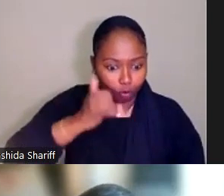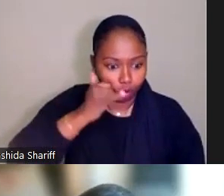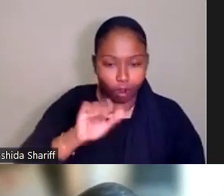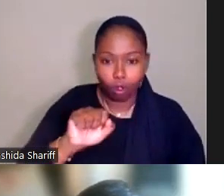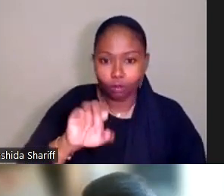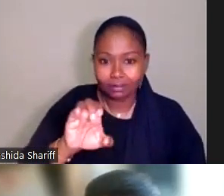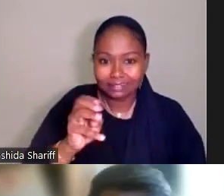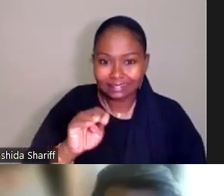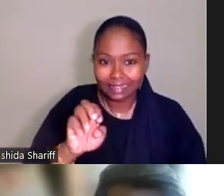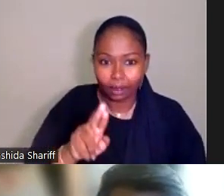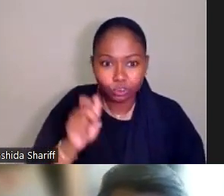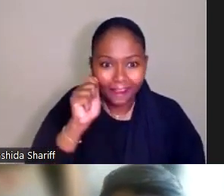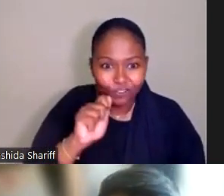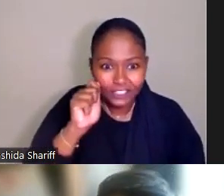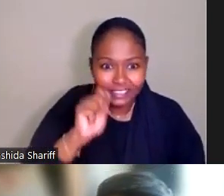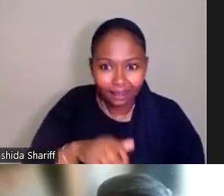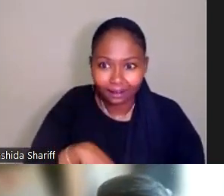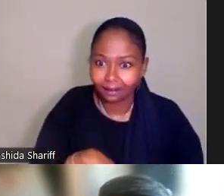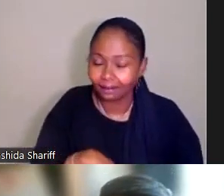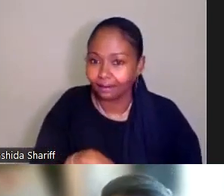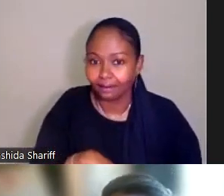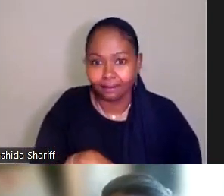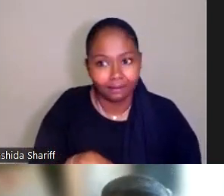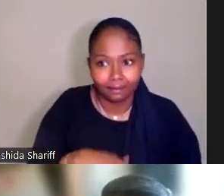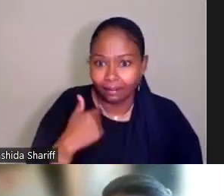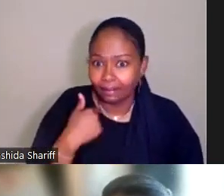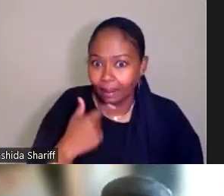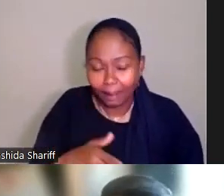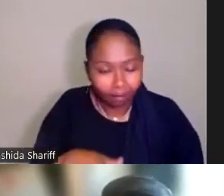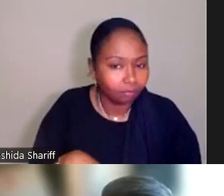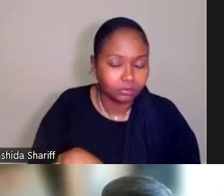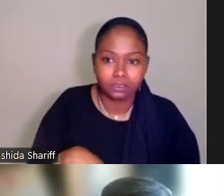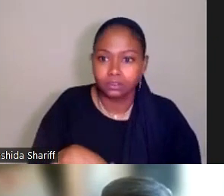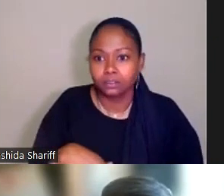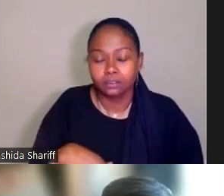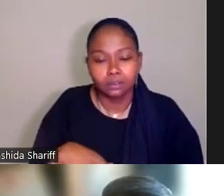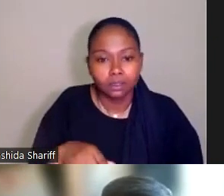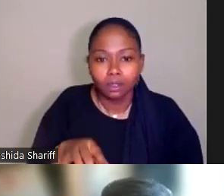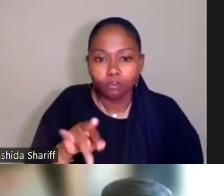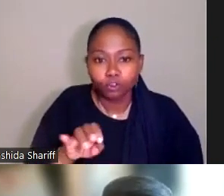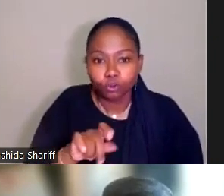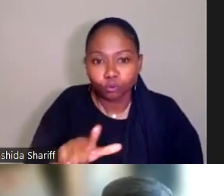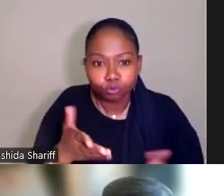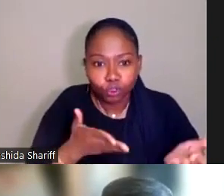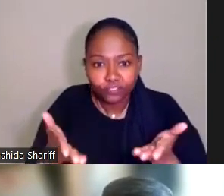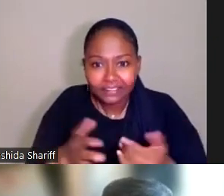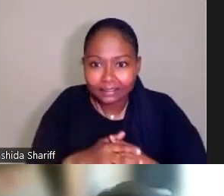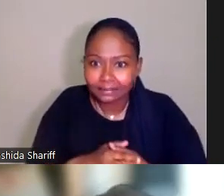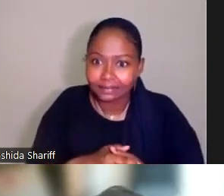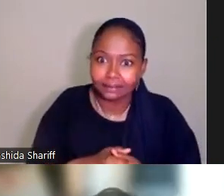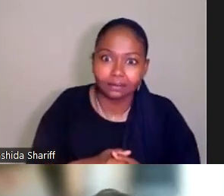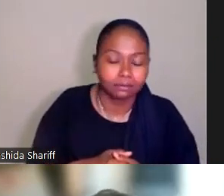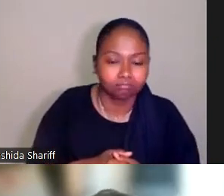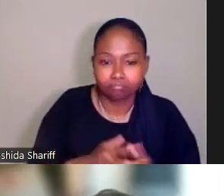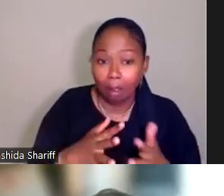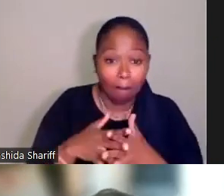offering everything from greater Medicare benefit to funeral services. Oh, okay. Yeah,